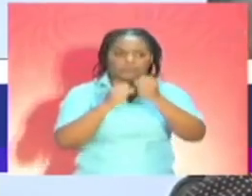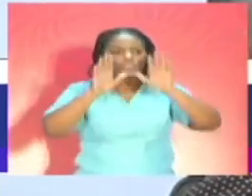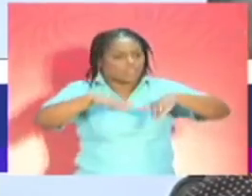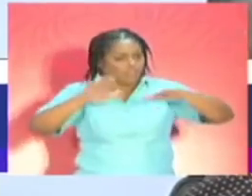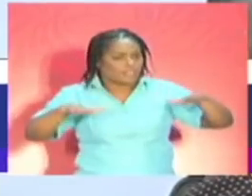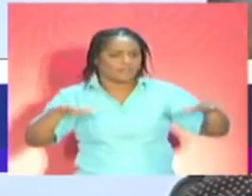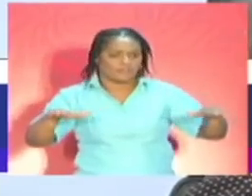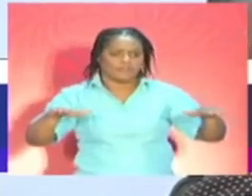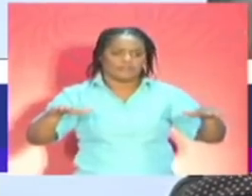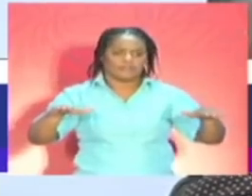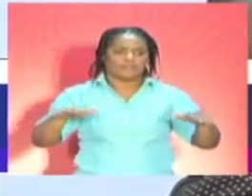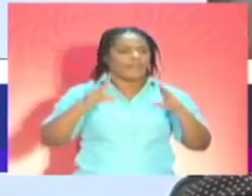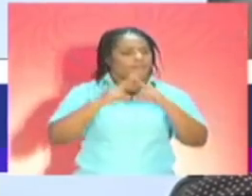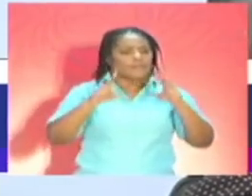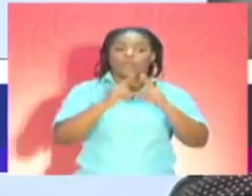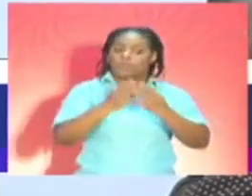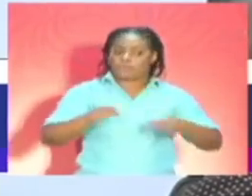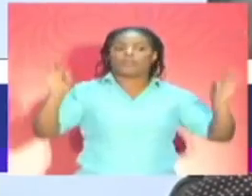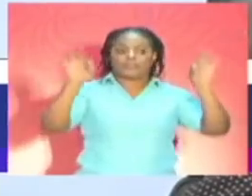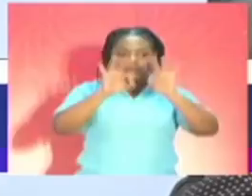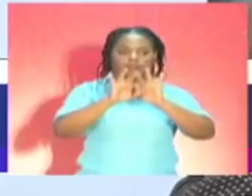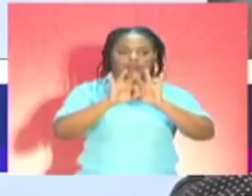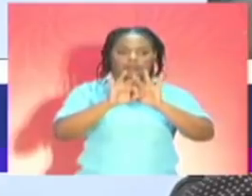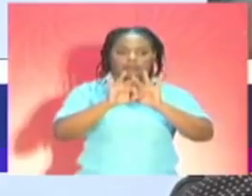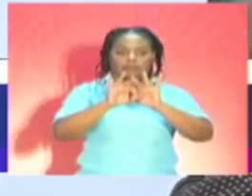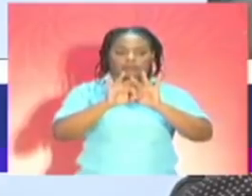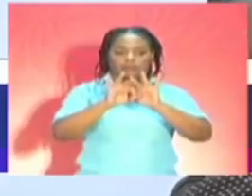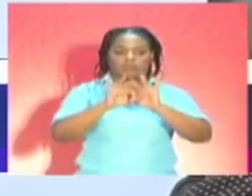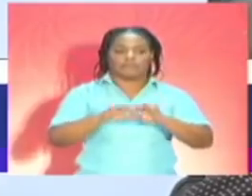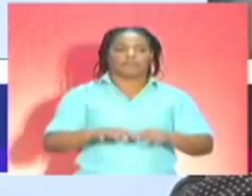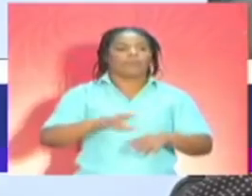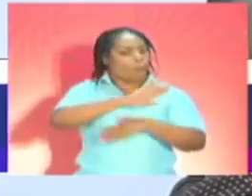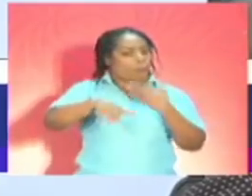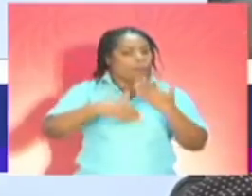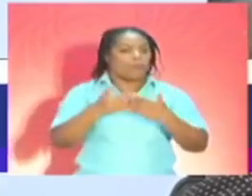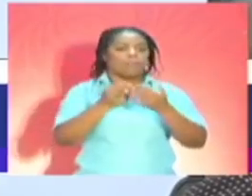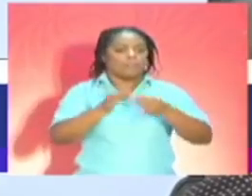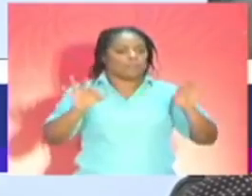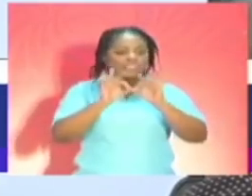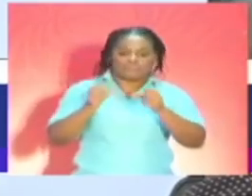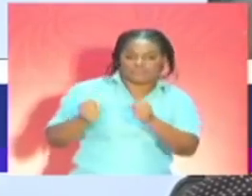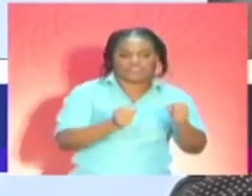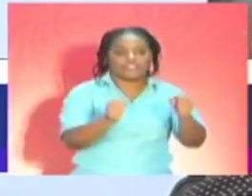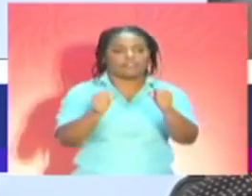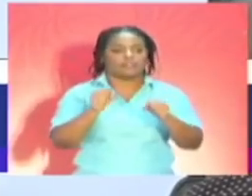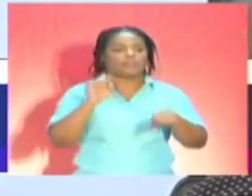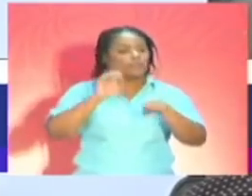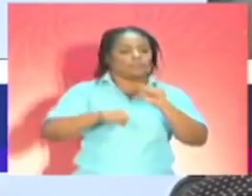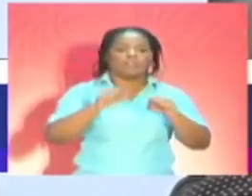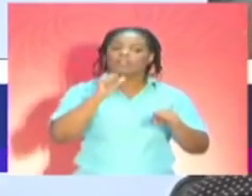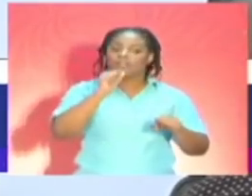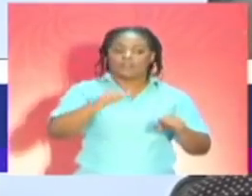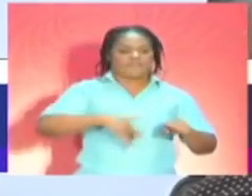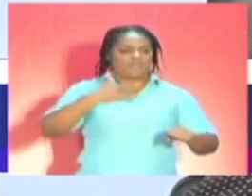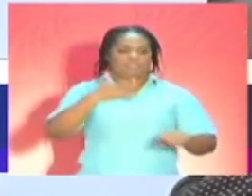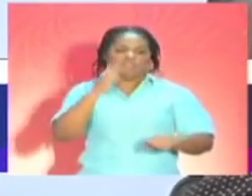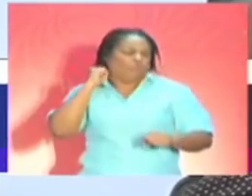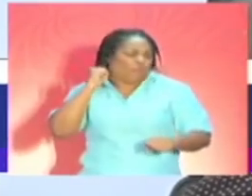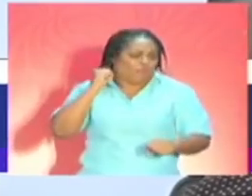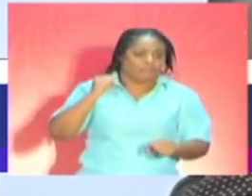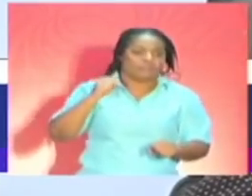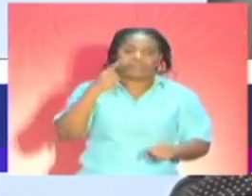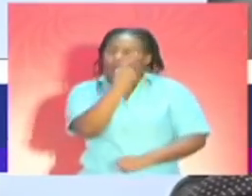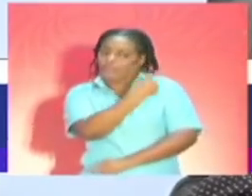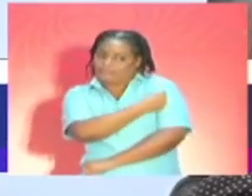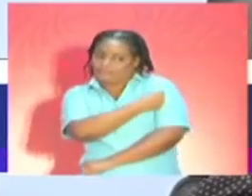important. And these are important strategies for preventing immunization stress-related response and